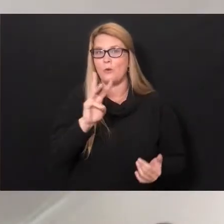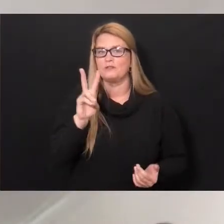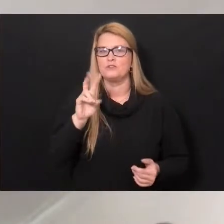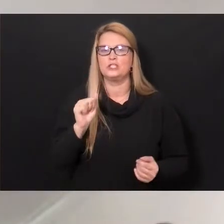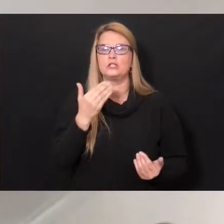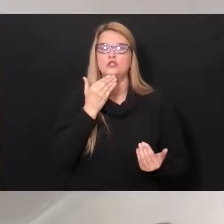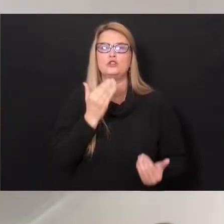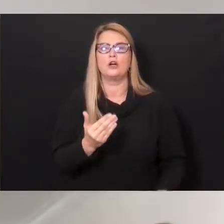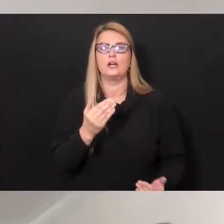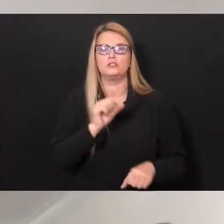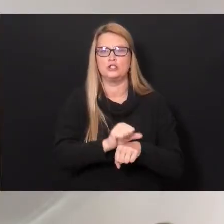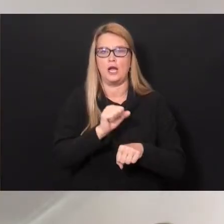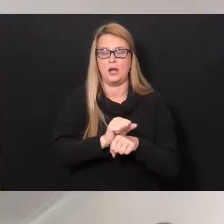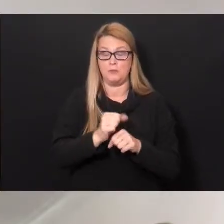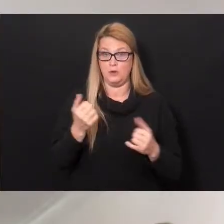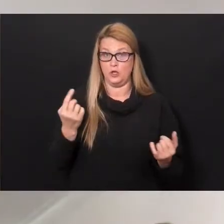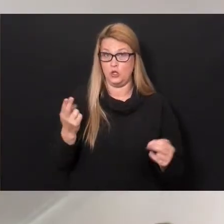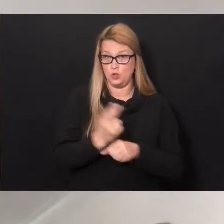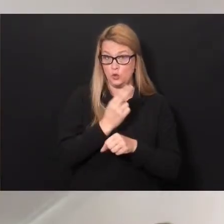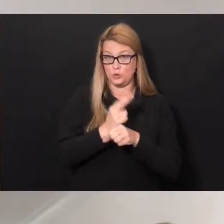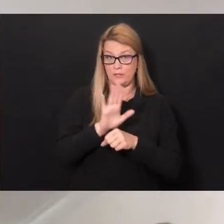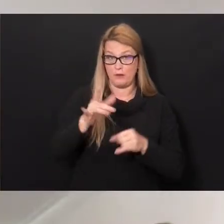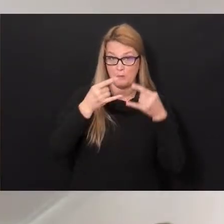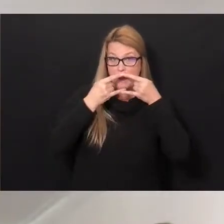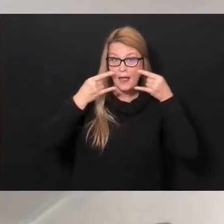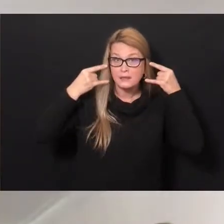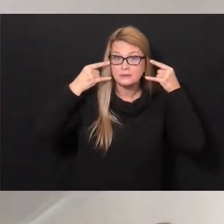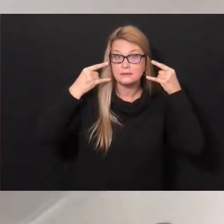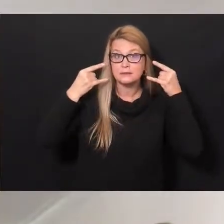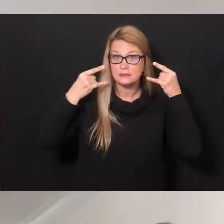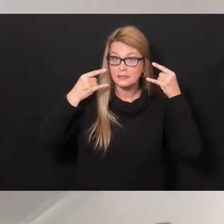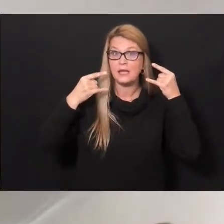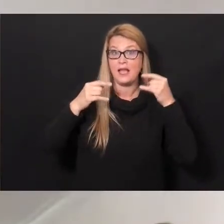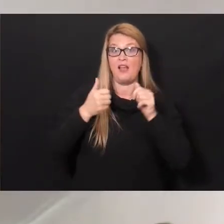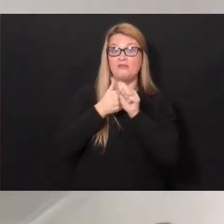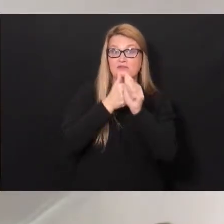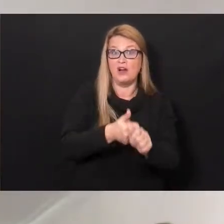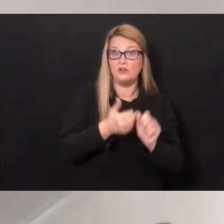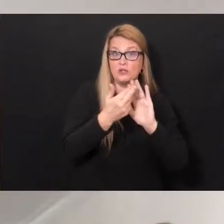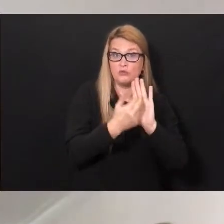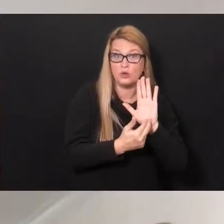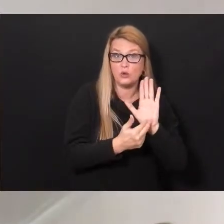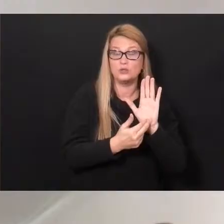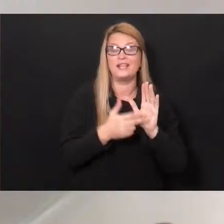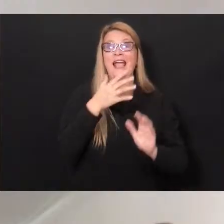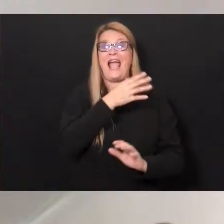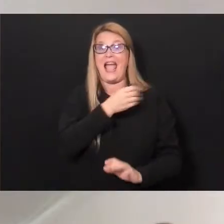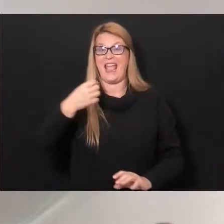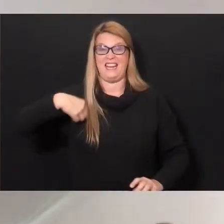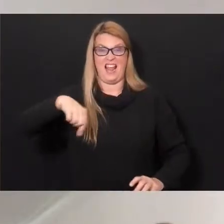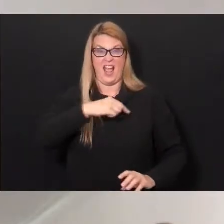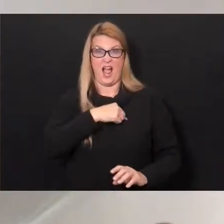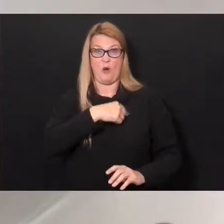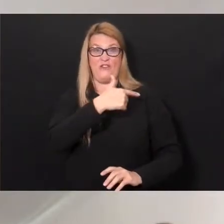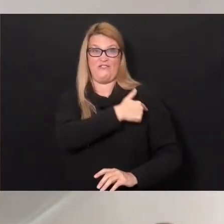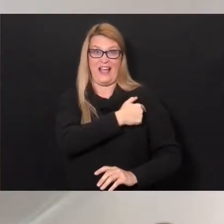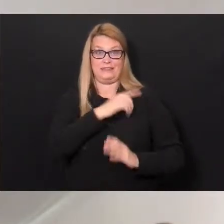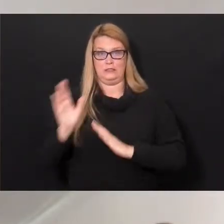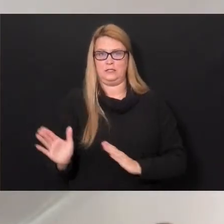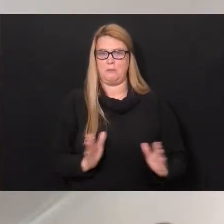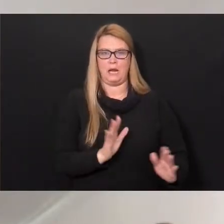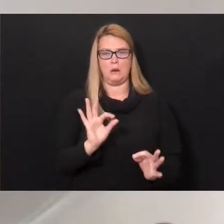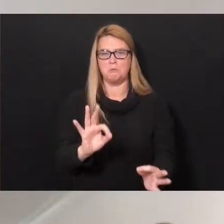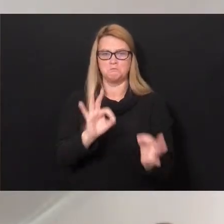mitigating, but importantly, it's the strategy we've taken with vaccinations. The fact we've vaccinated our nursing